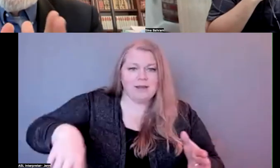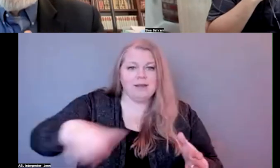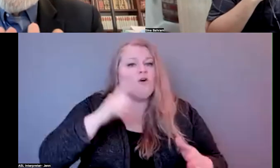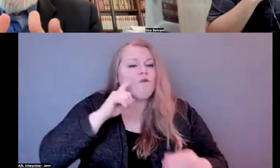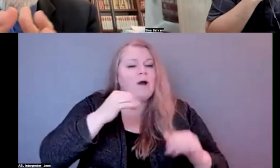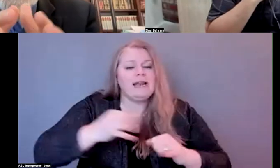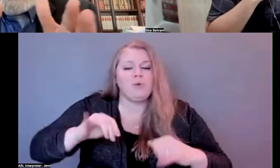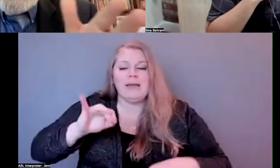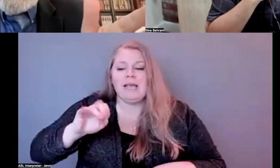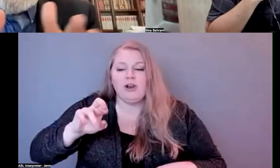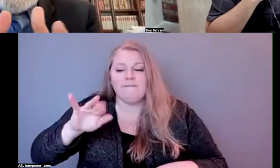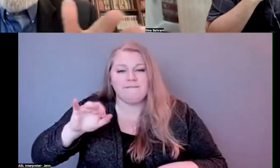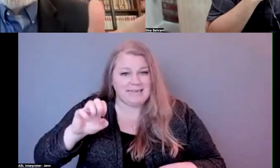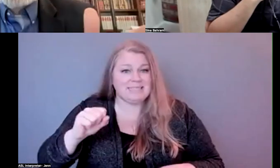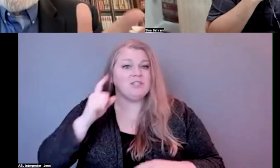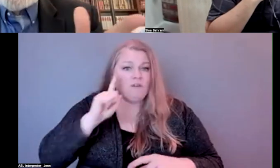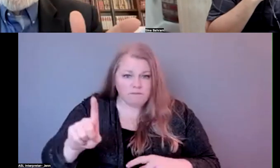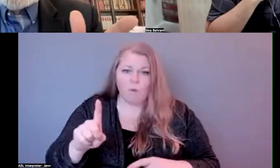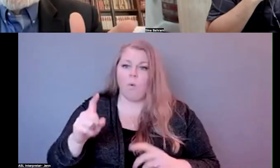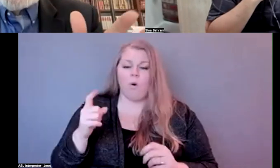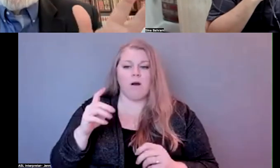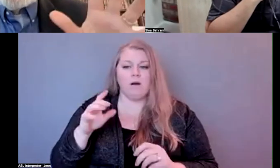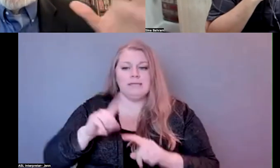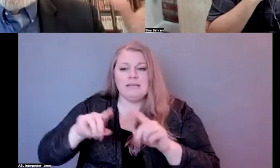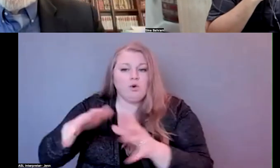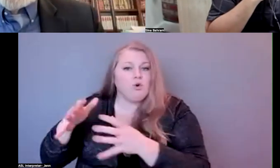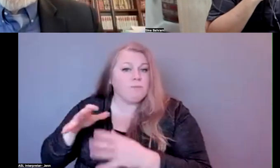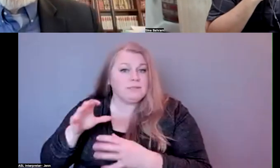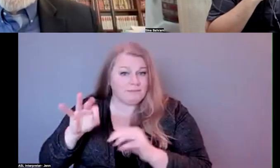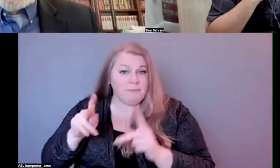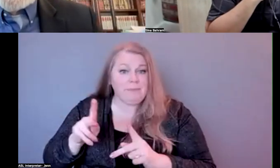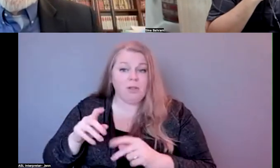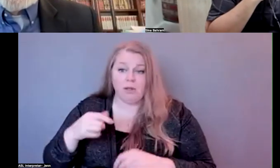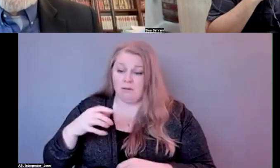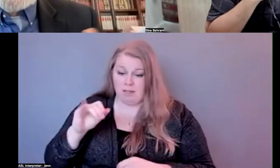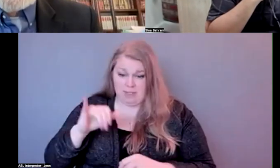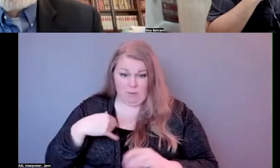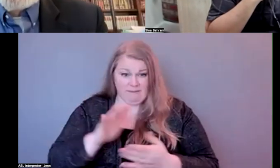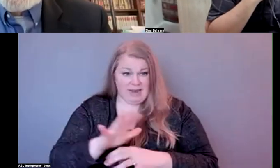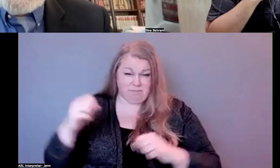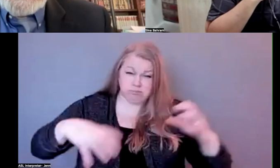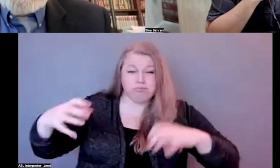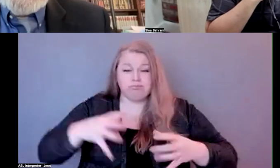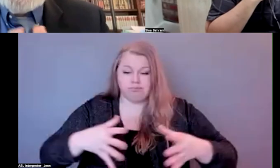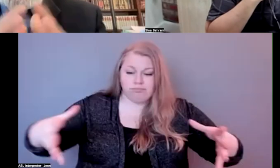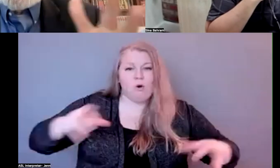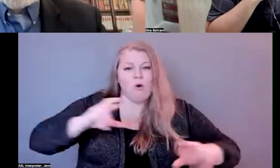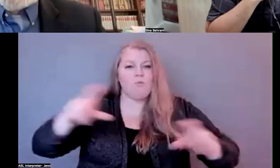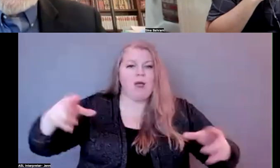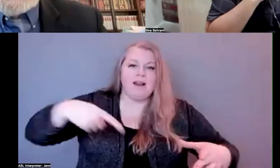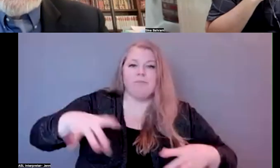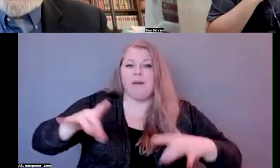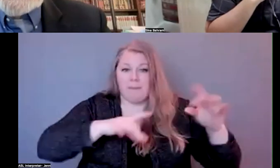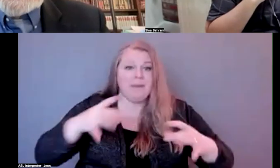not only that person, but people very close to that person. And if we get a large enough constellation of these, if we have